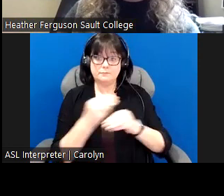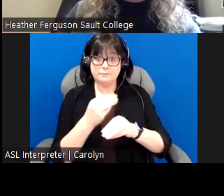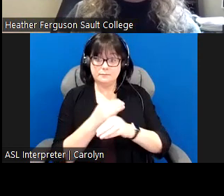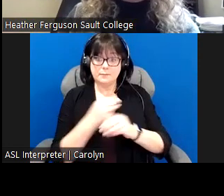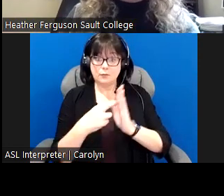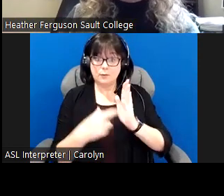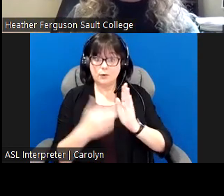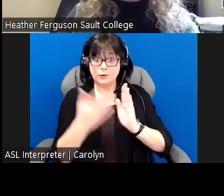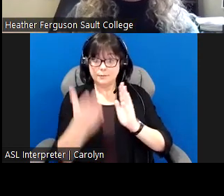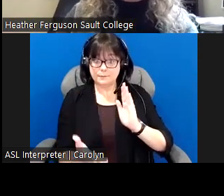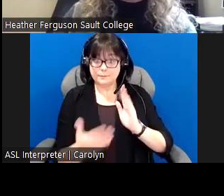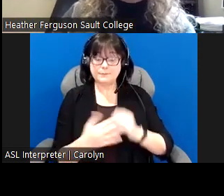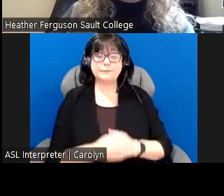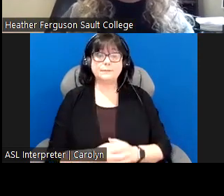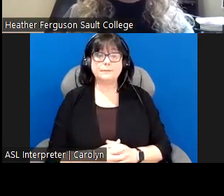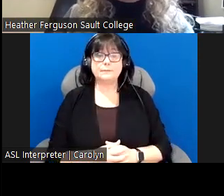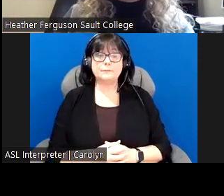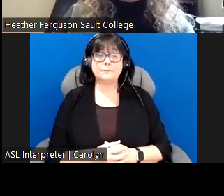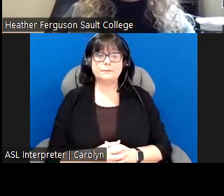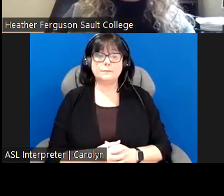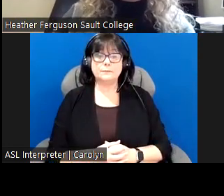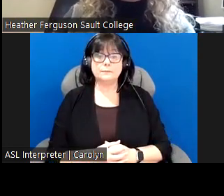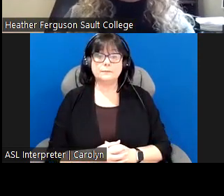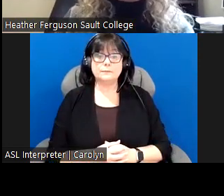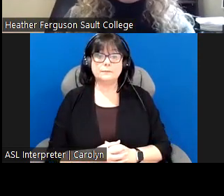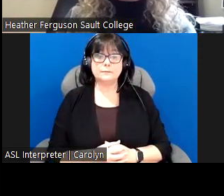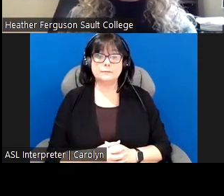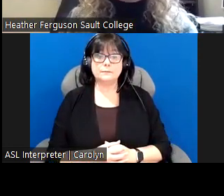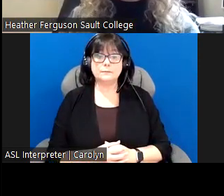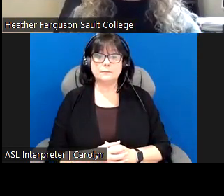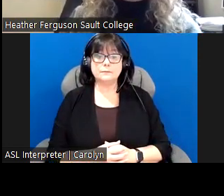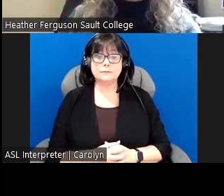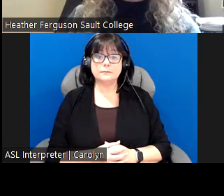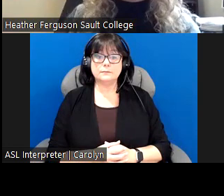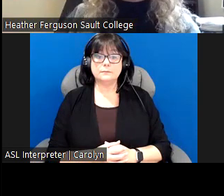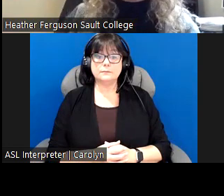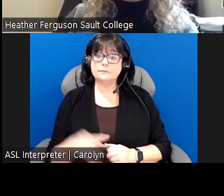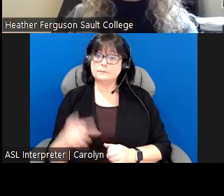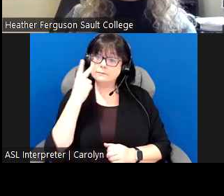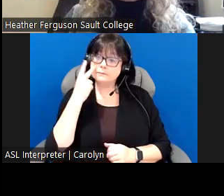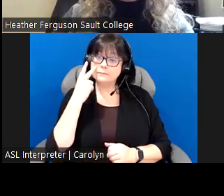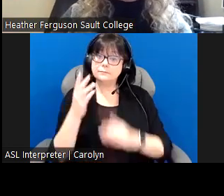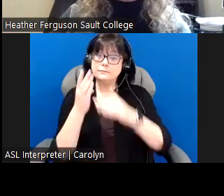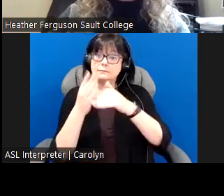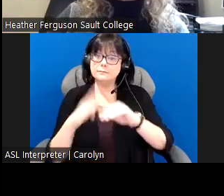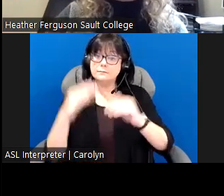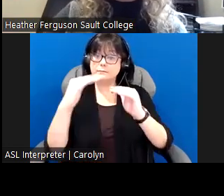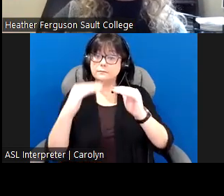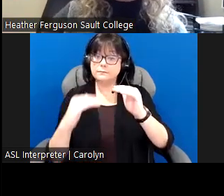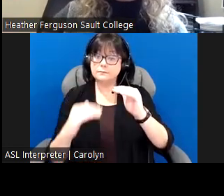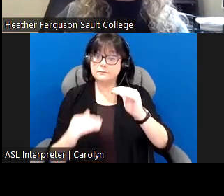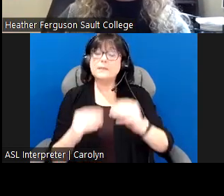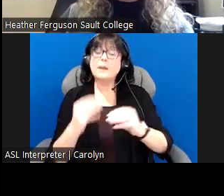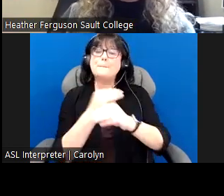see, it does break down into specific types of math, and you can see whether or not the client has mastered